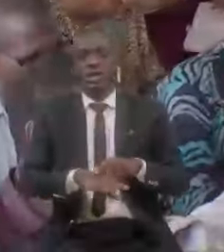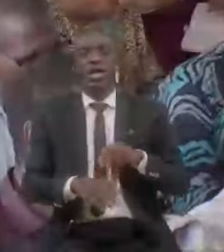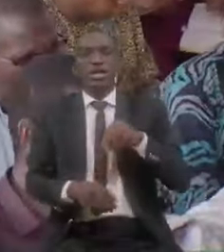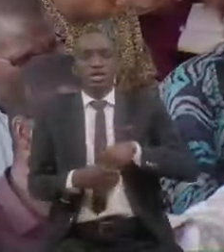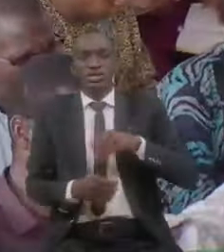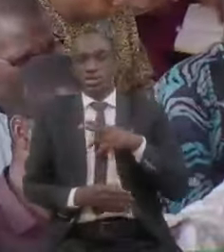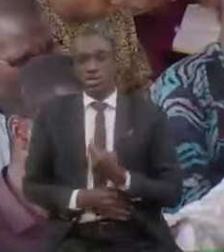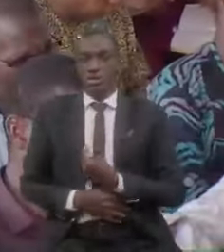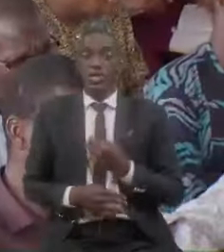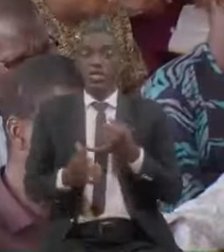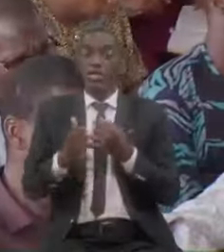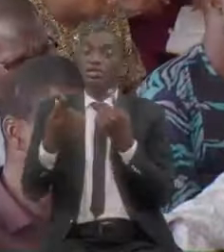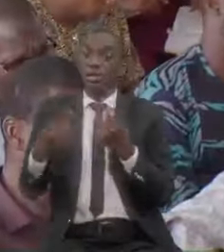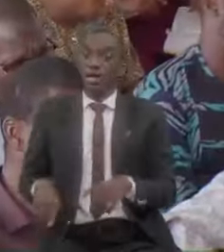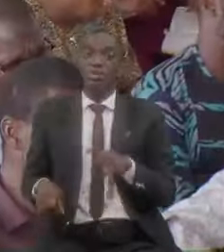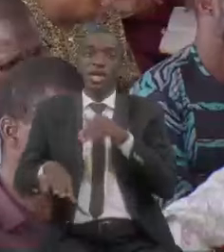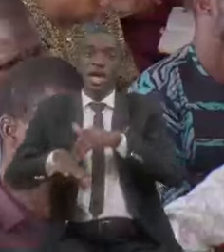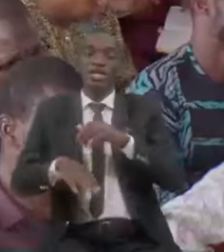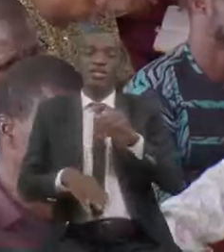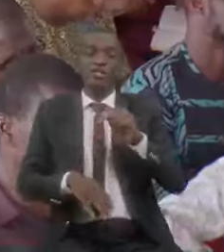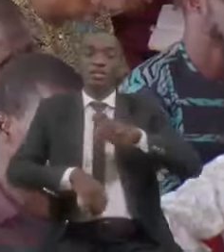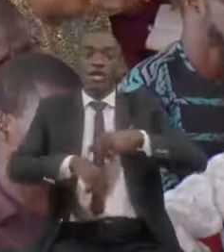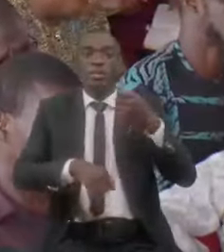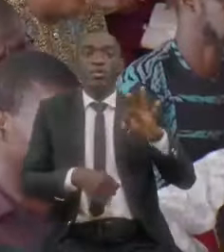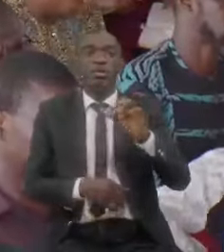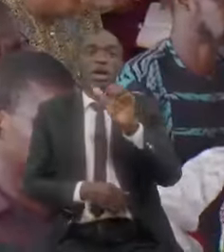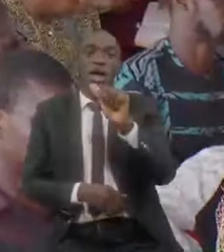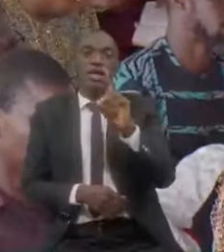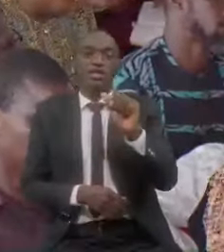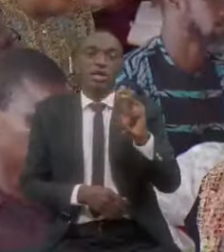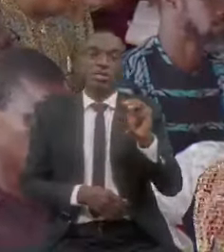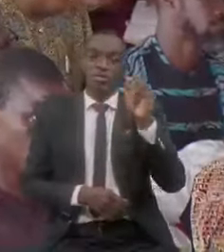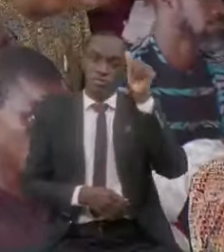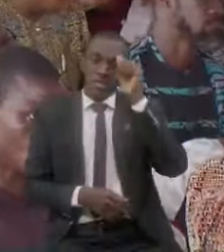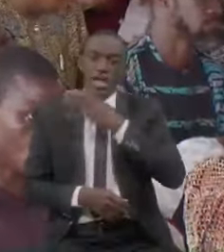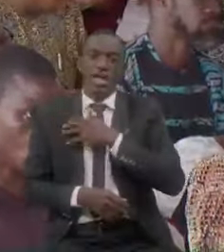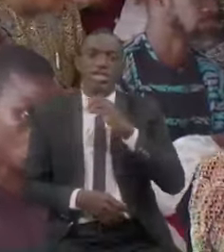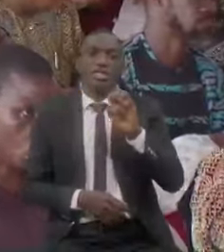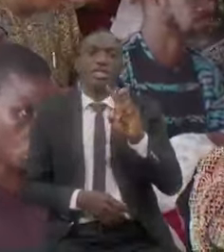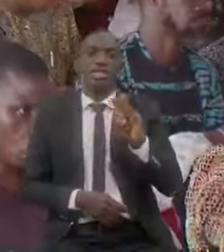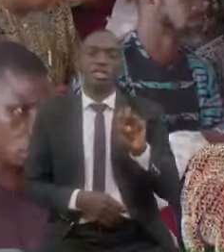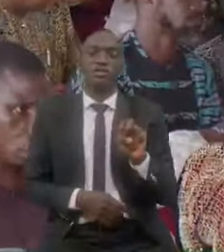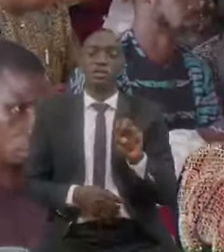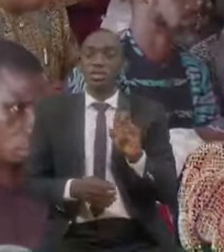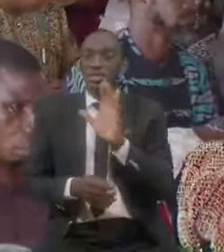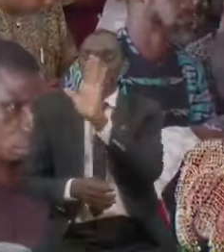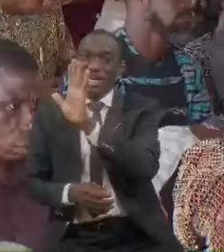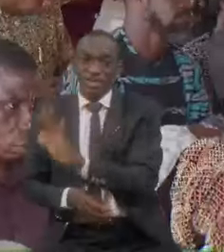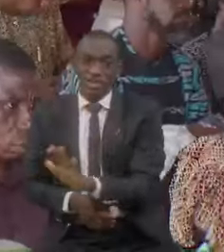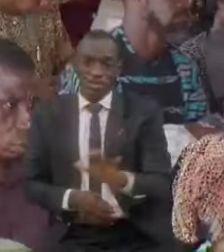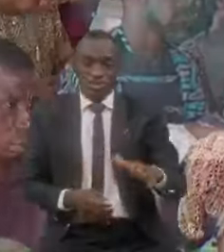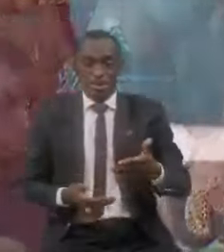at the time of Adam and Eve, and the children they had after that, they bore after their